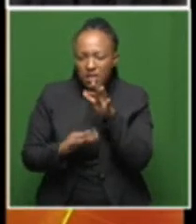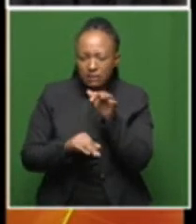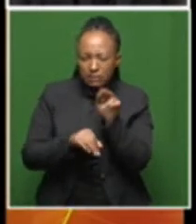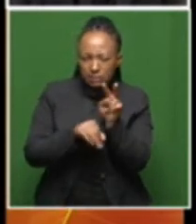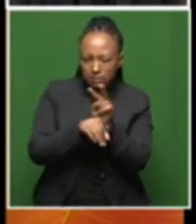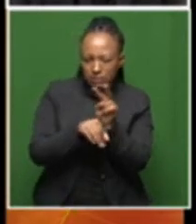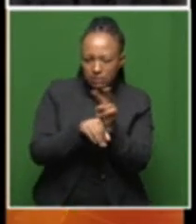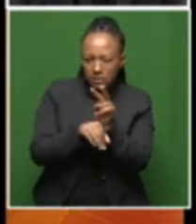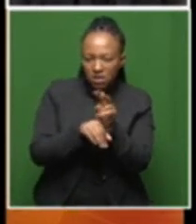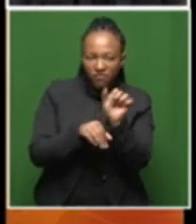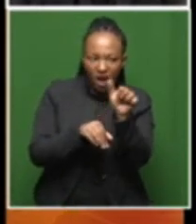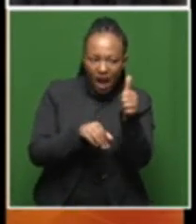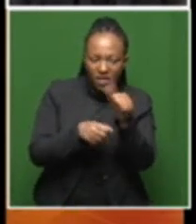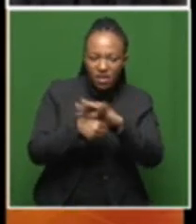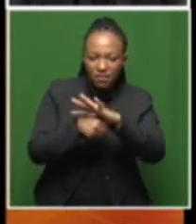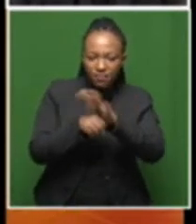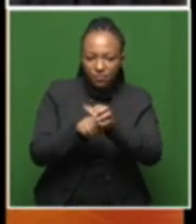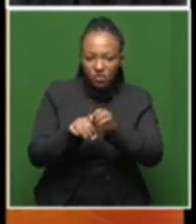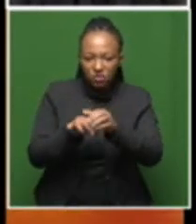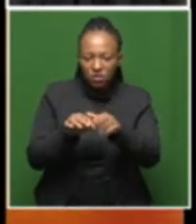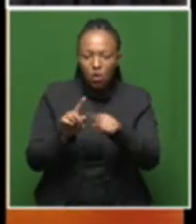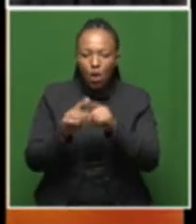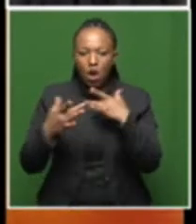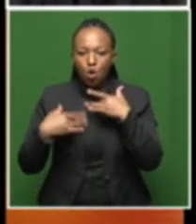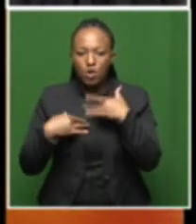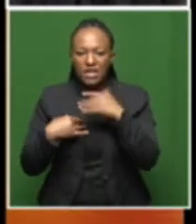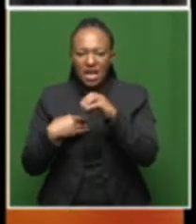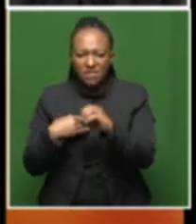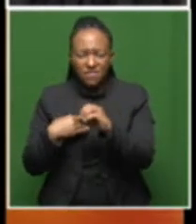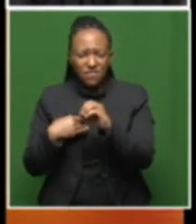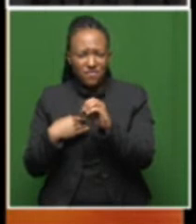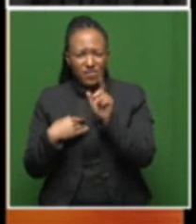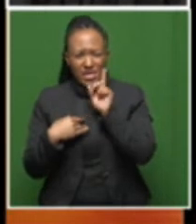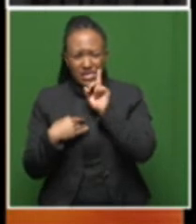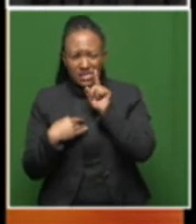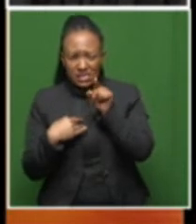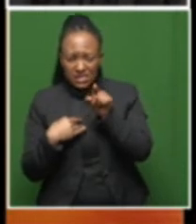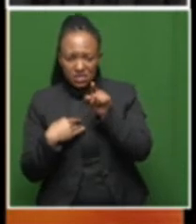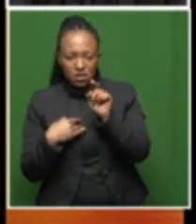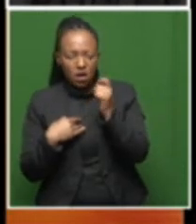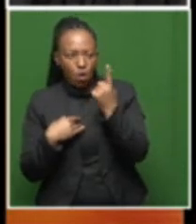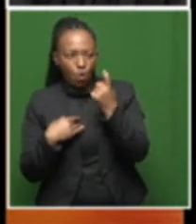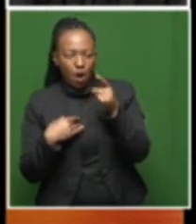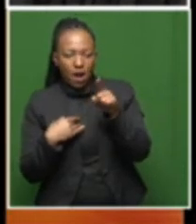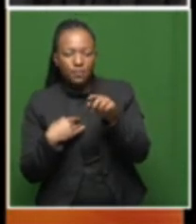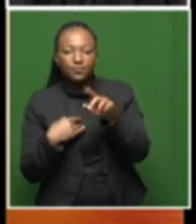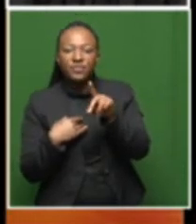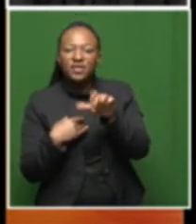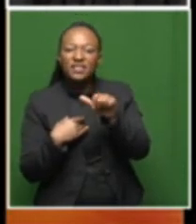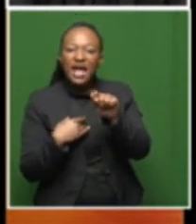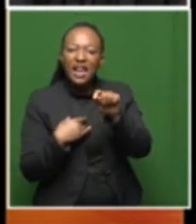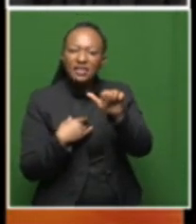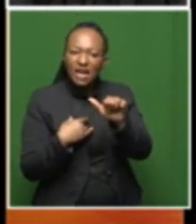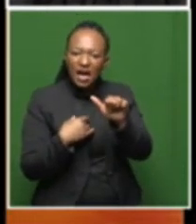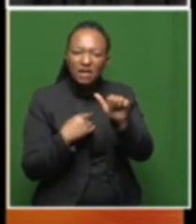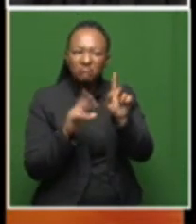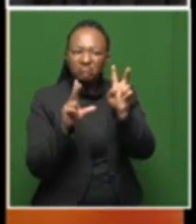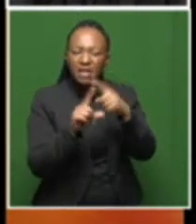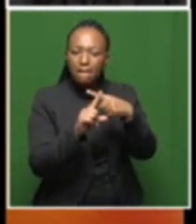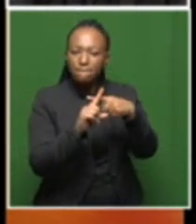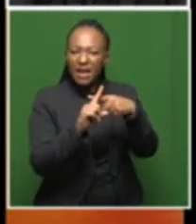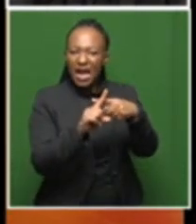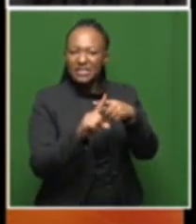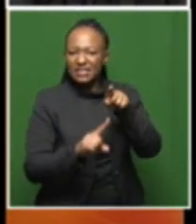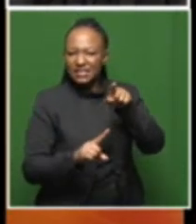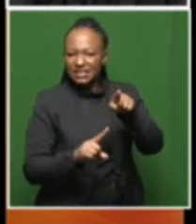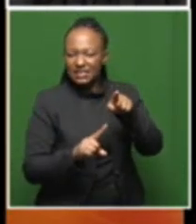eyes on other variants of concern or variants of interest. One of them is the Delta Plus. What it means is